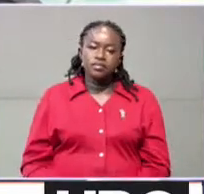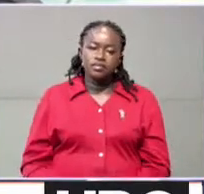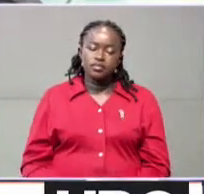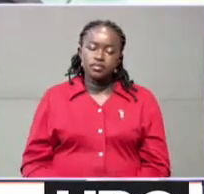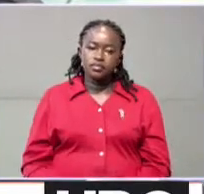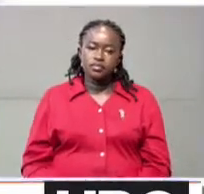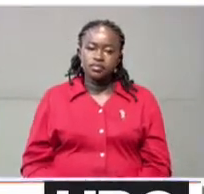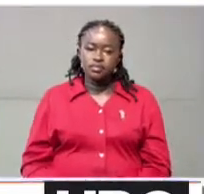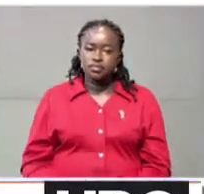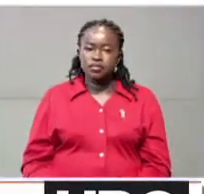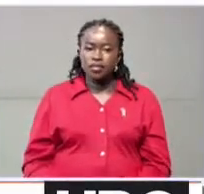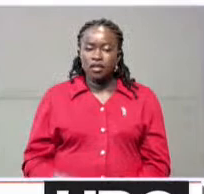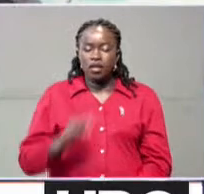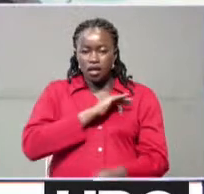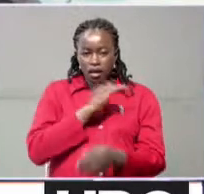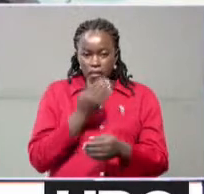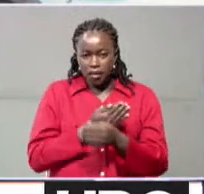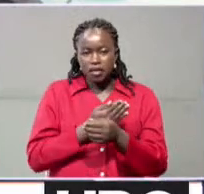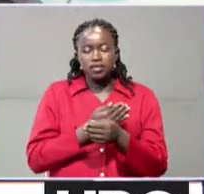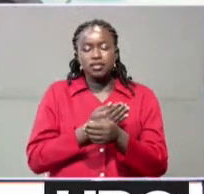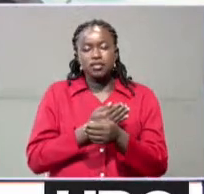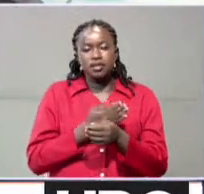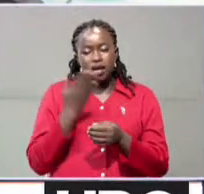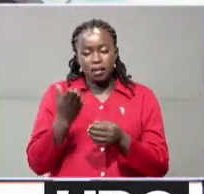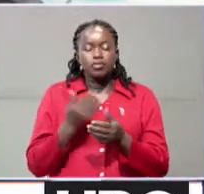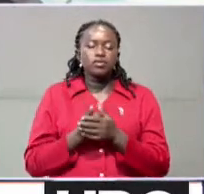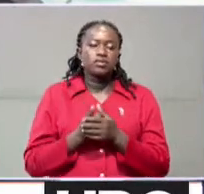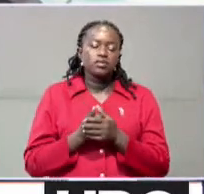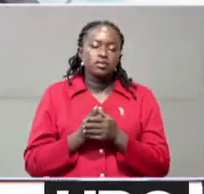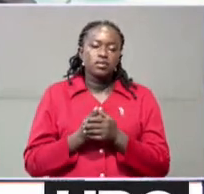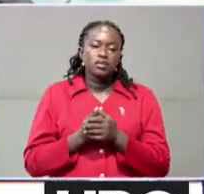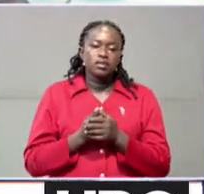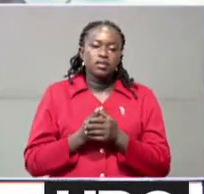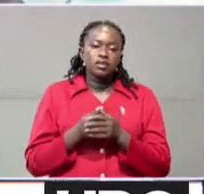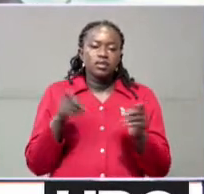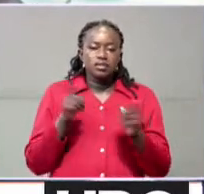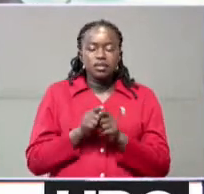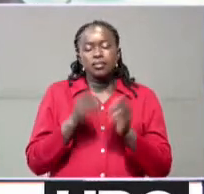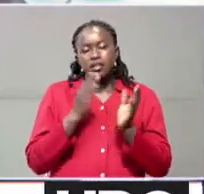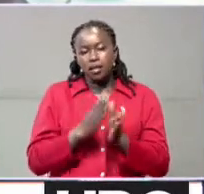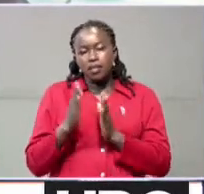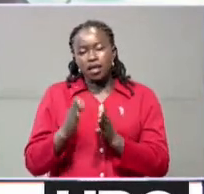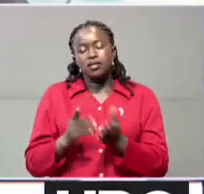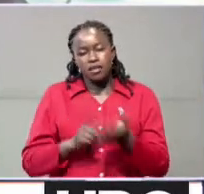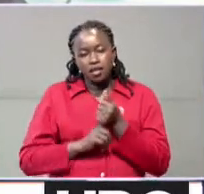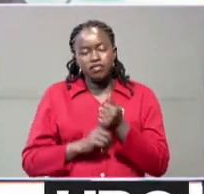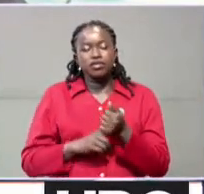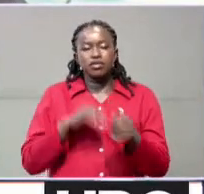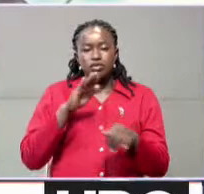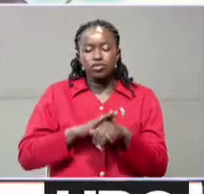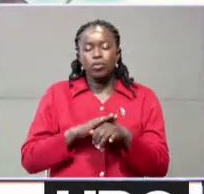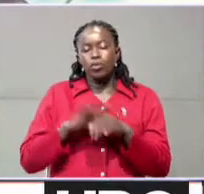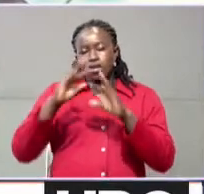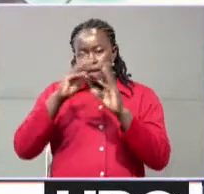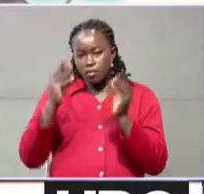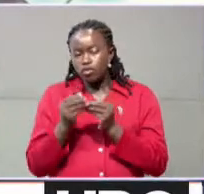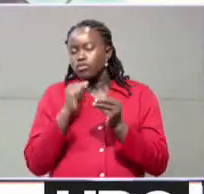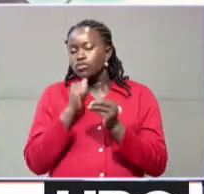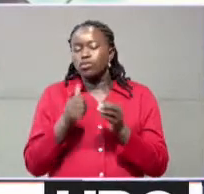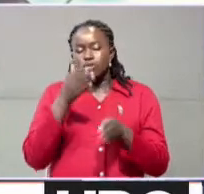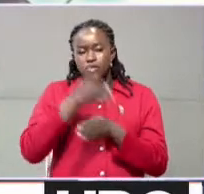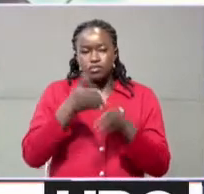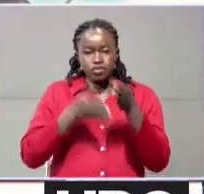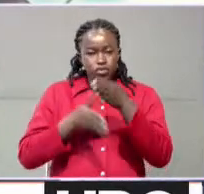the capacity of the policy chiefs first development committees and the intended beneficiaries on the model have not been built in